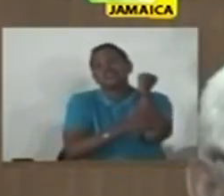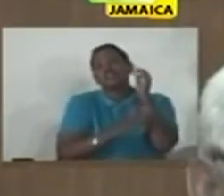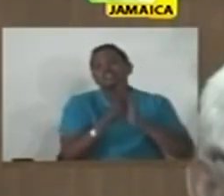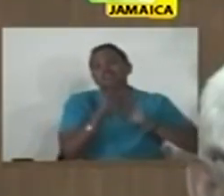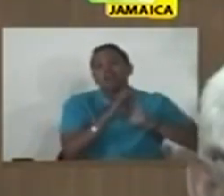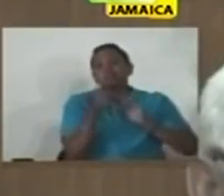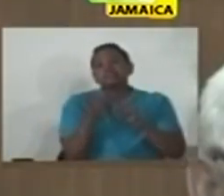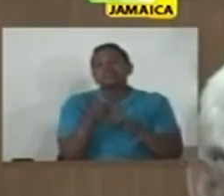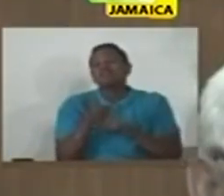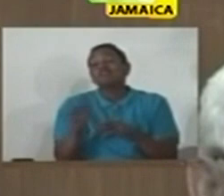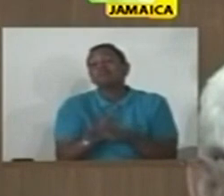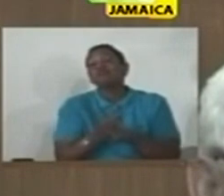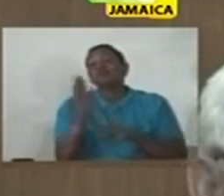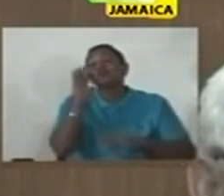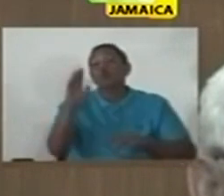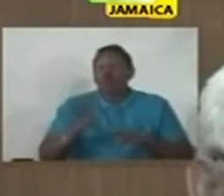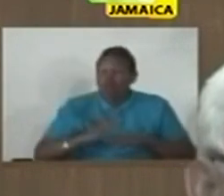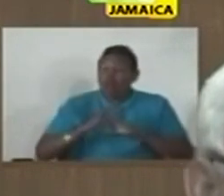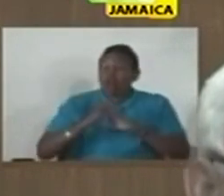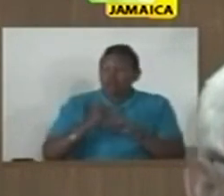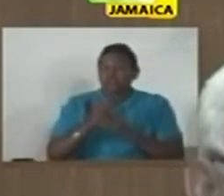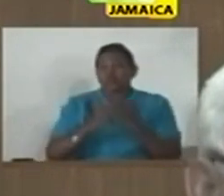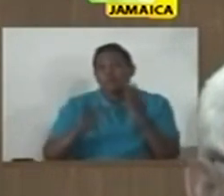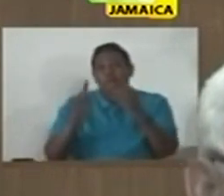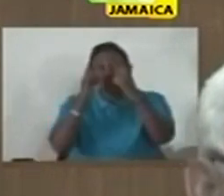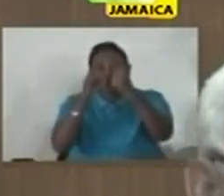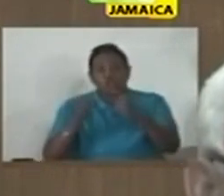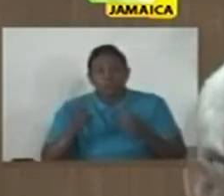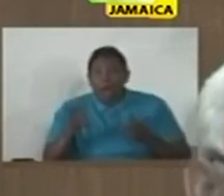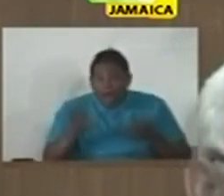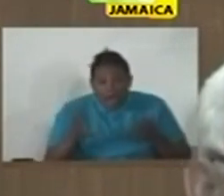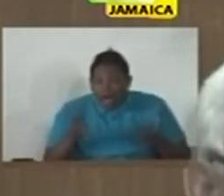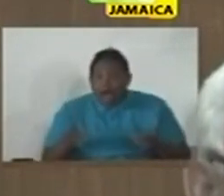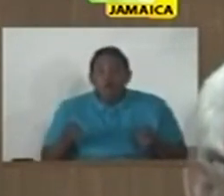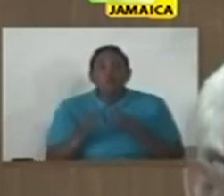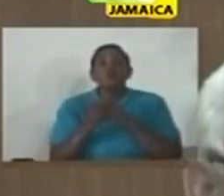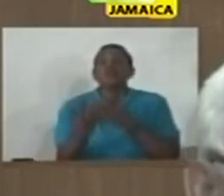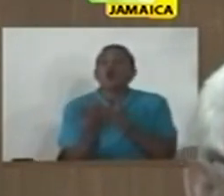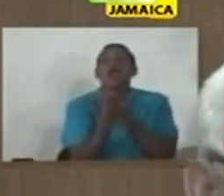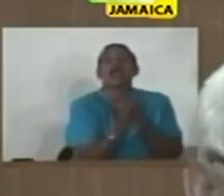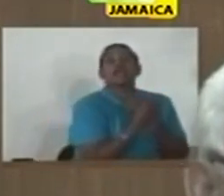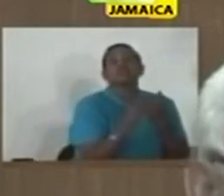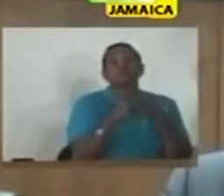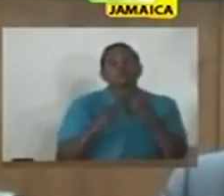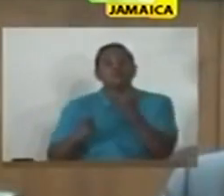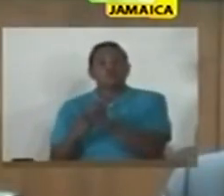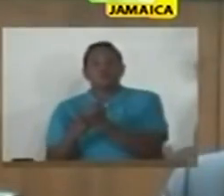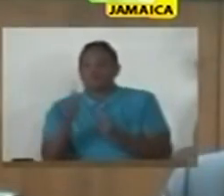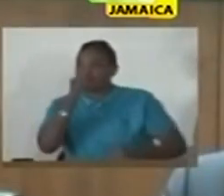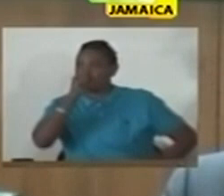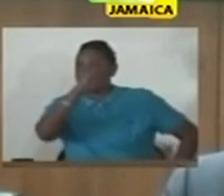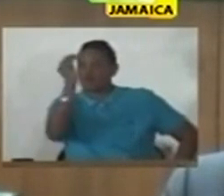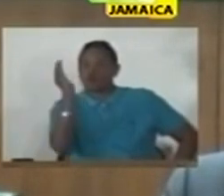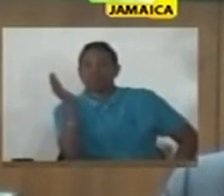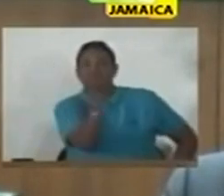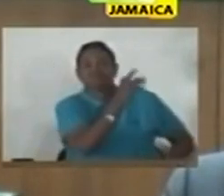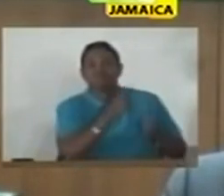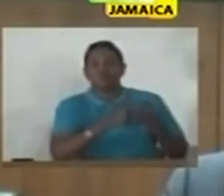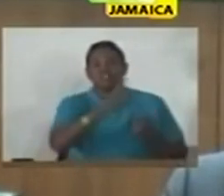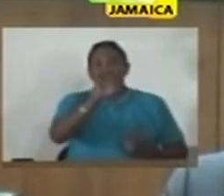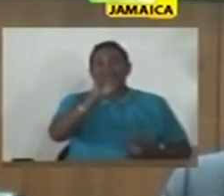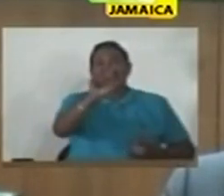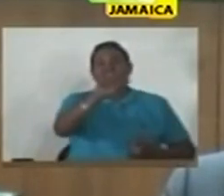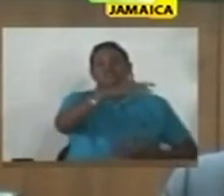ministry would be constrained in achieving some of its objectives without the engagement and support of private sector and civil